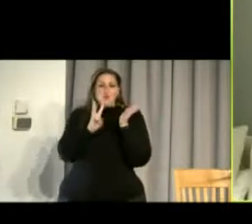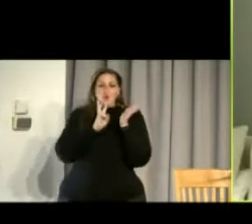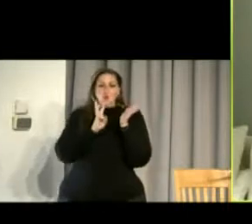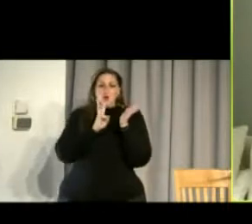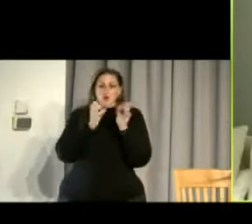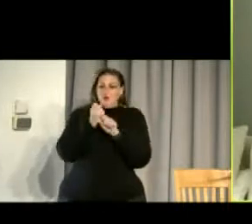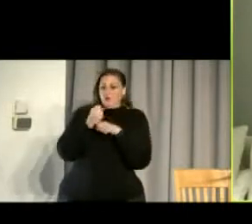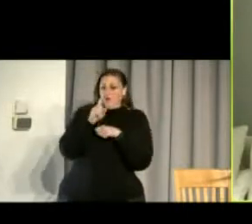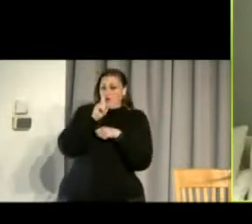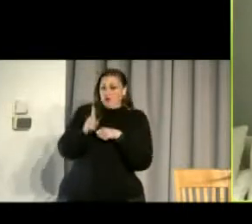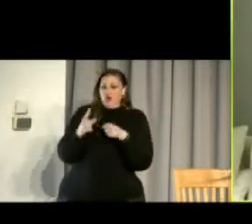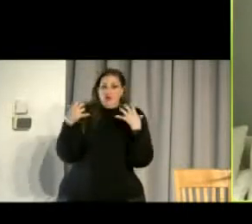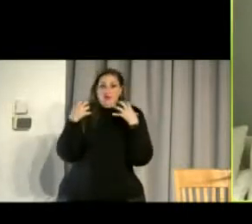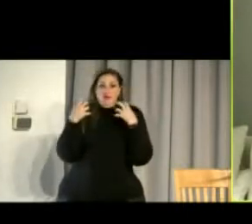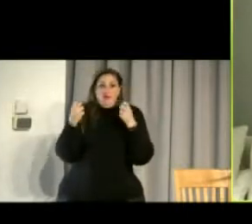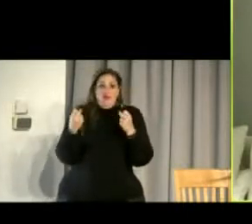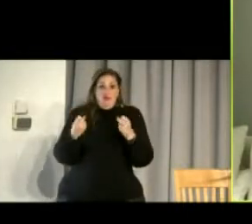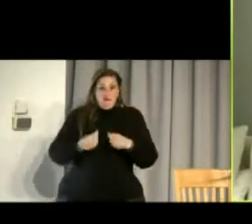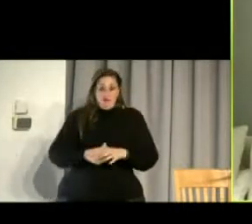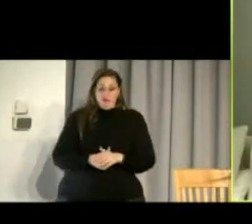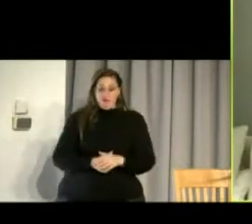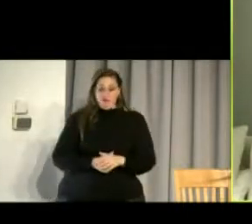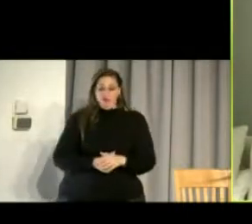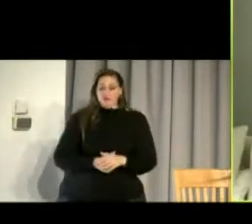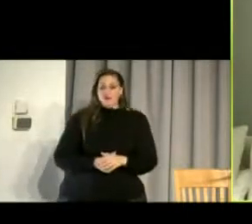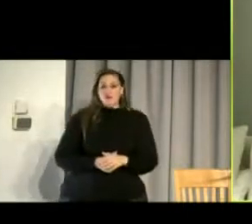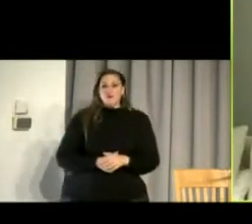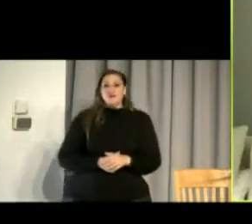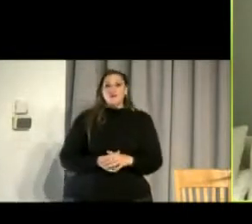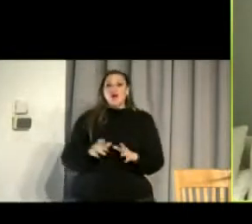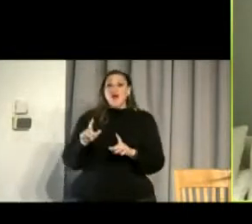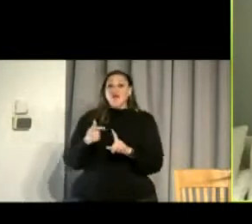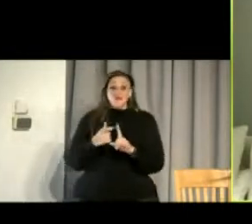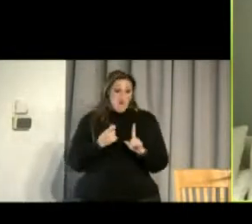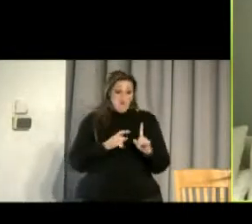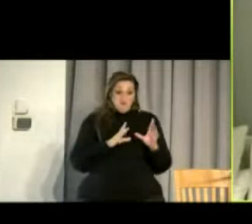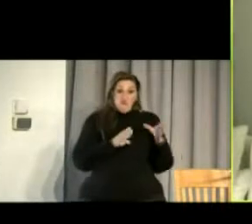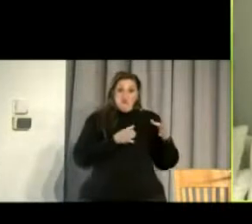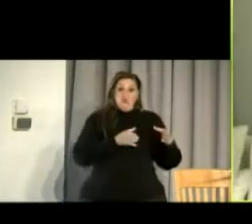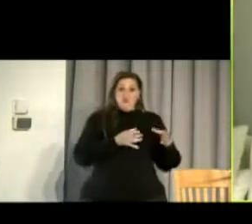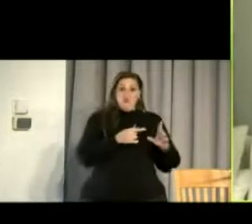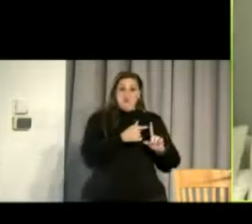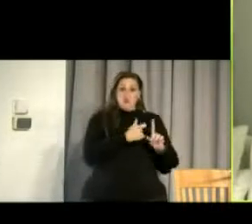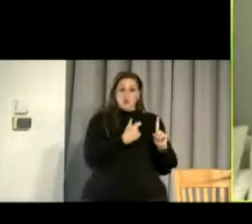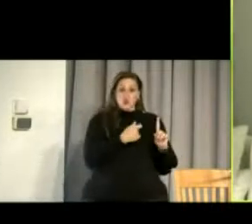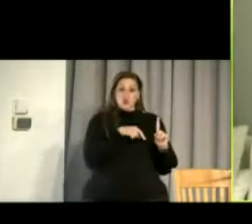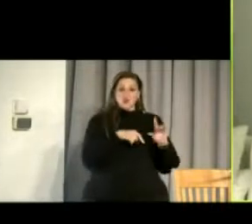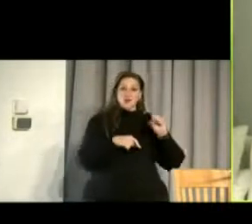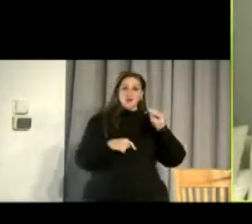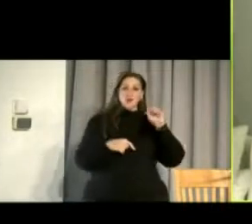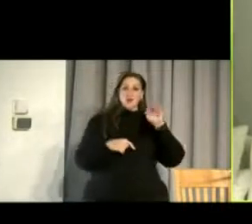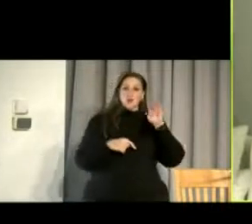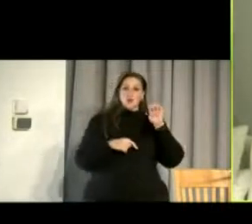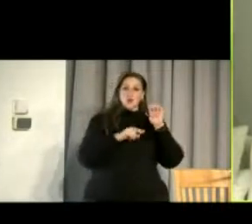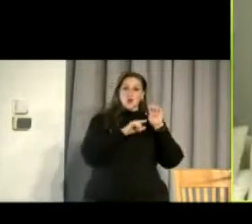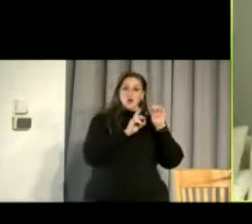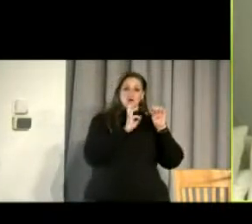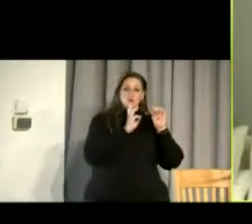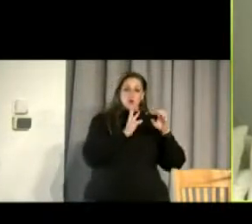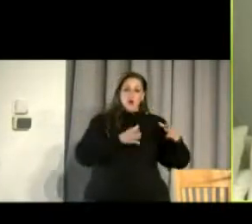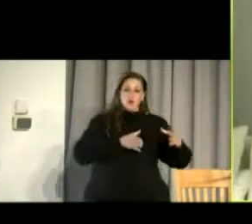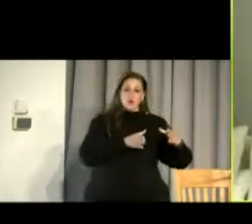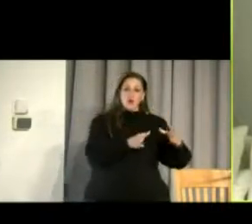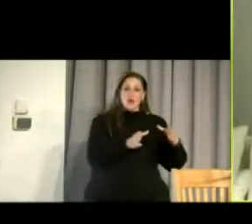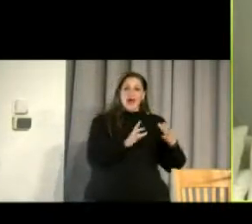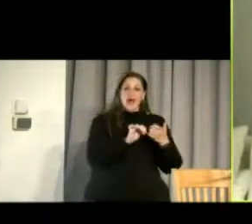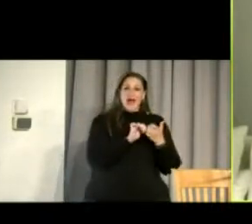make sure that it is healthy at the source. The problem is, how do we get that source water to the people without